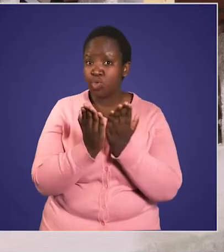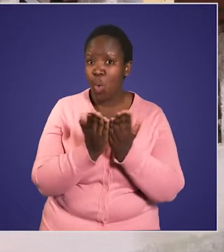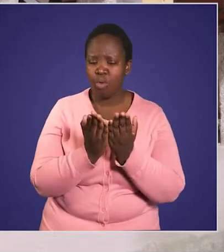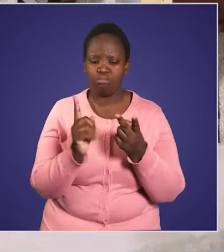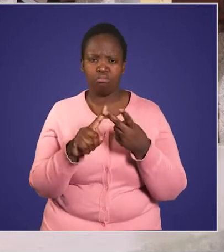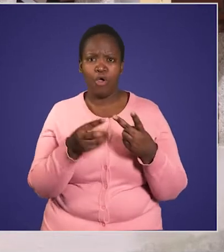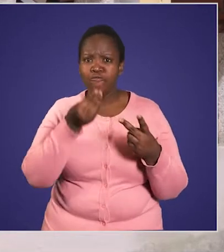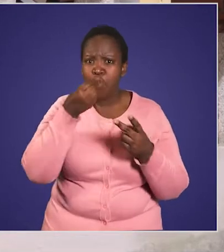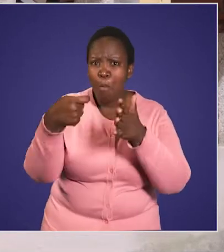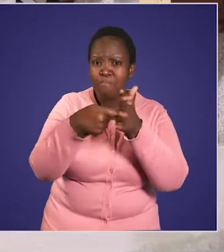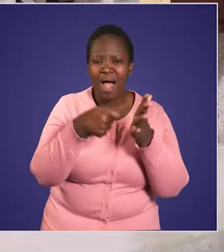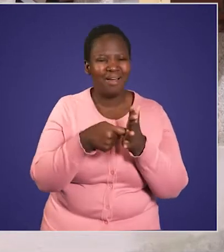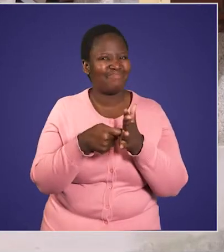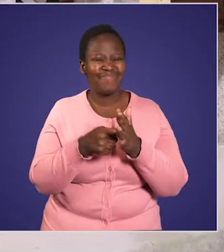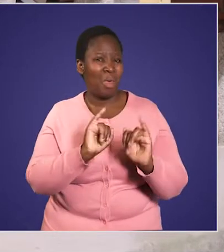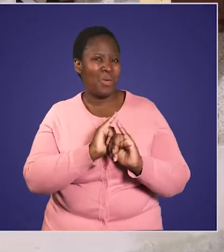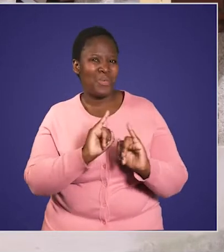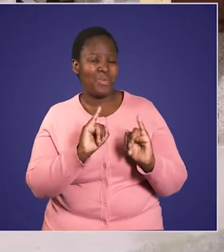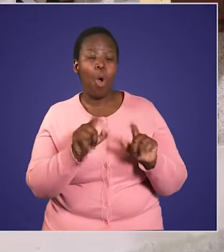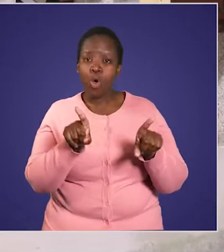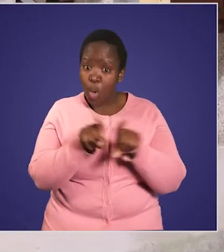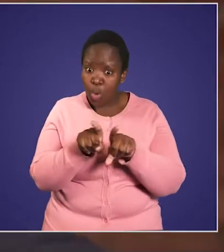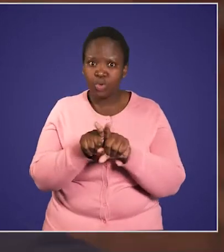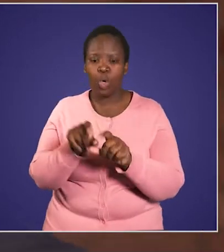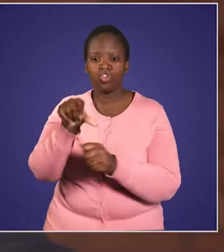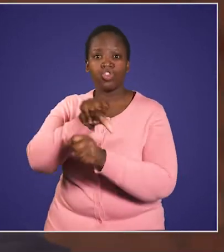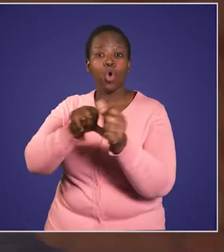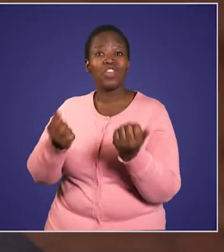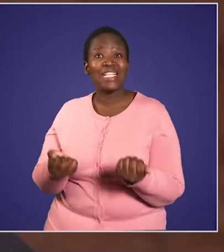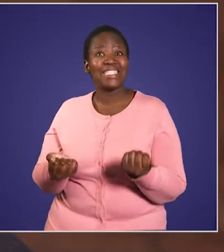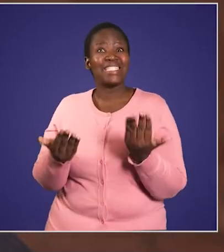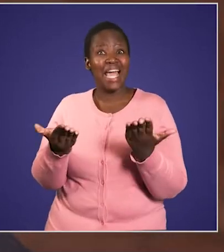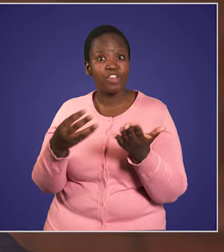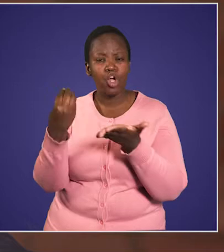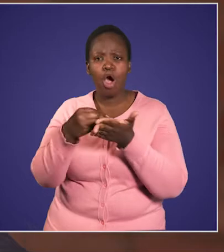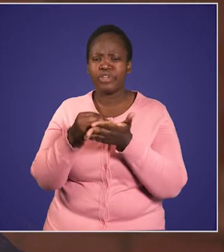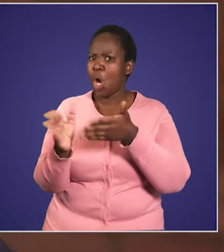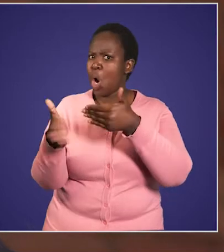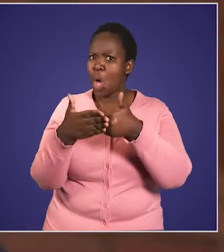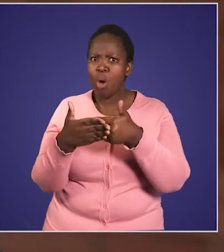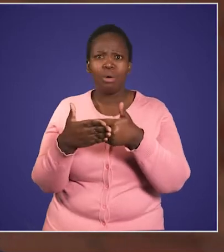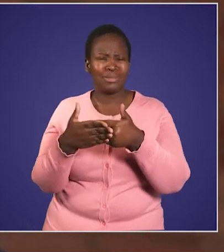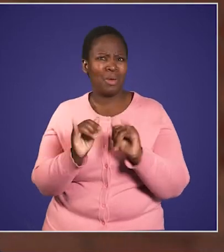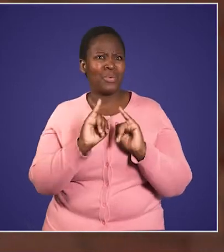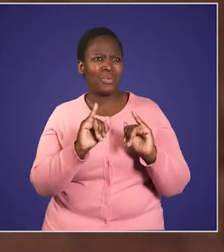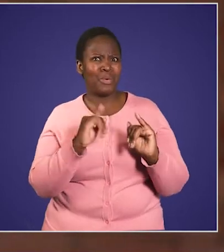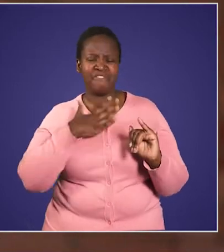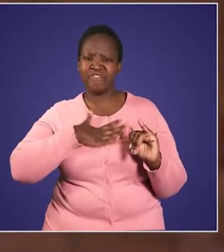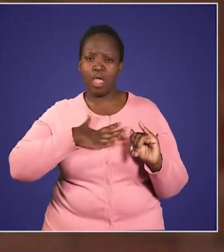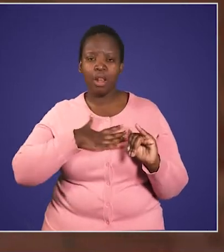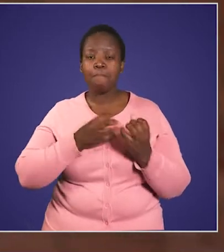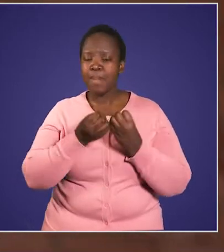further aggravated by the closure of social service offices. With bleak prospects, many youth are reporting mental health